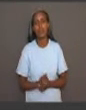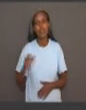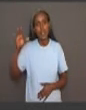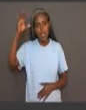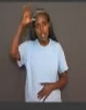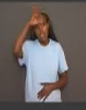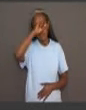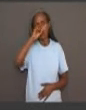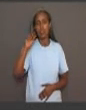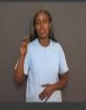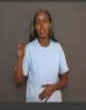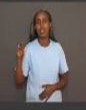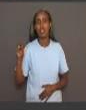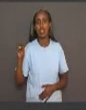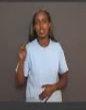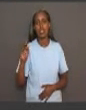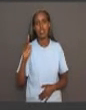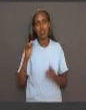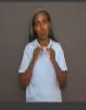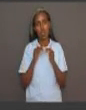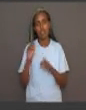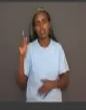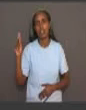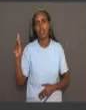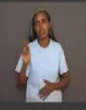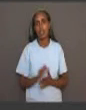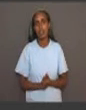Assume that n equals